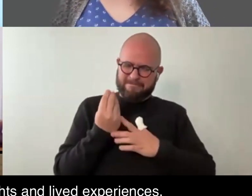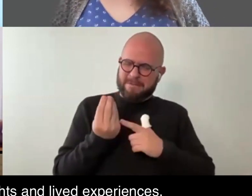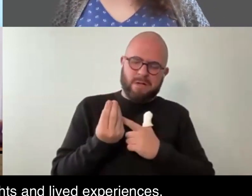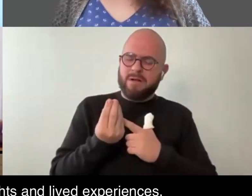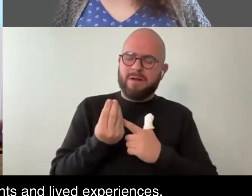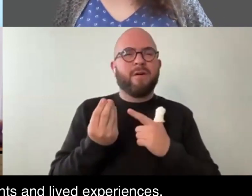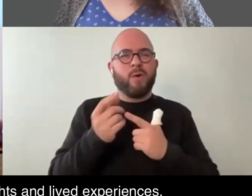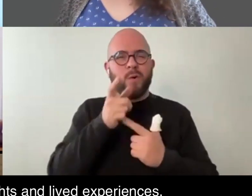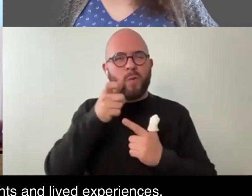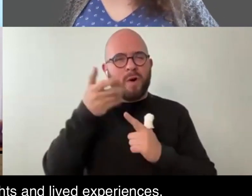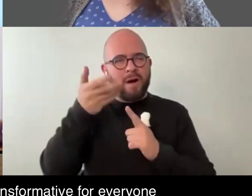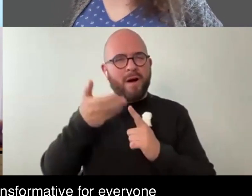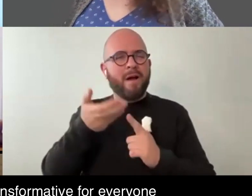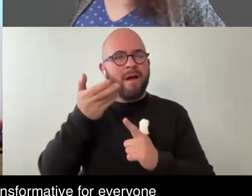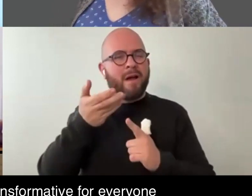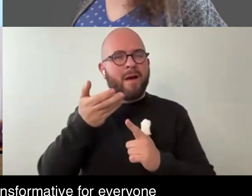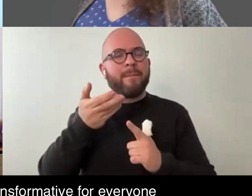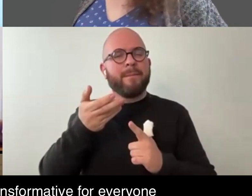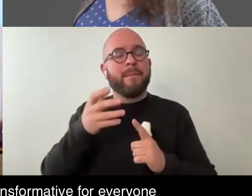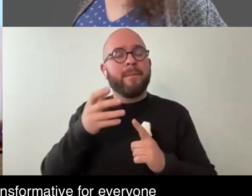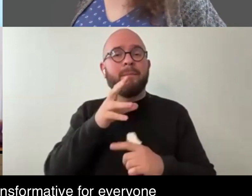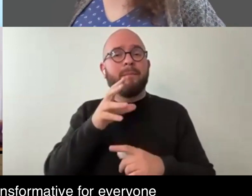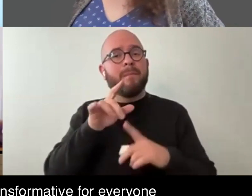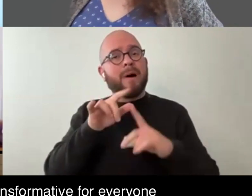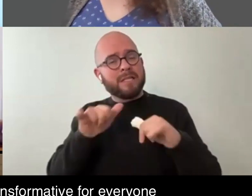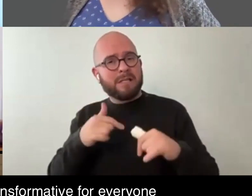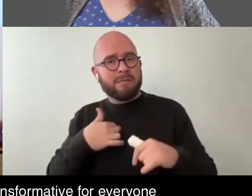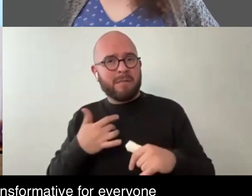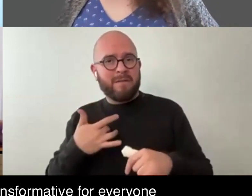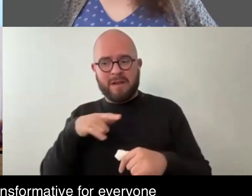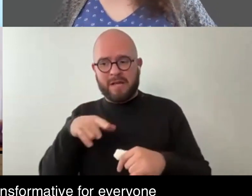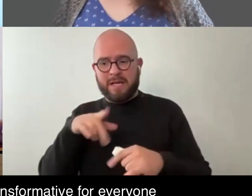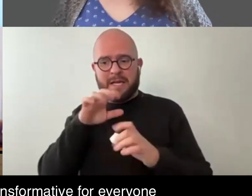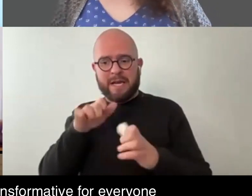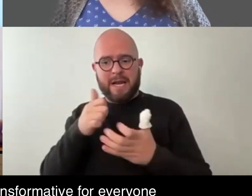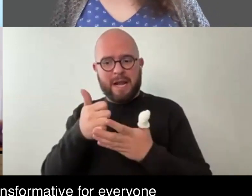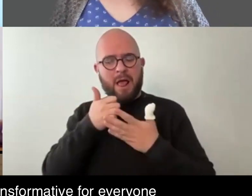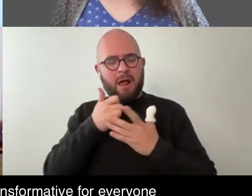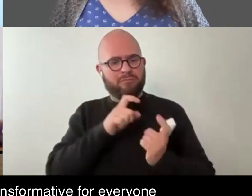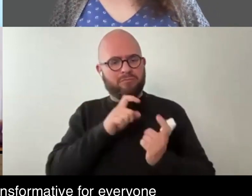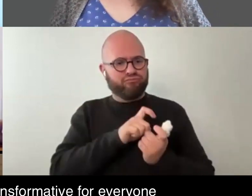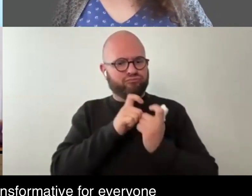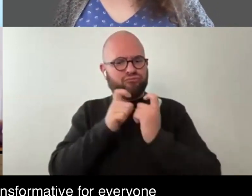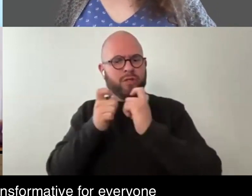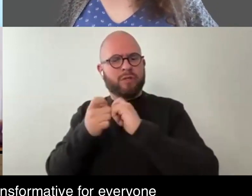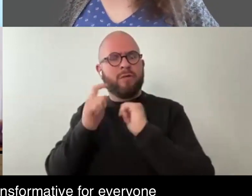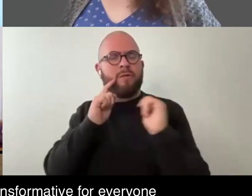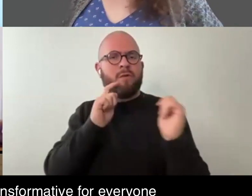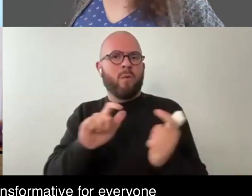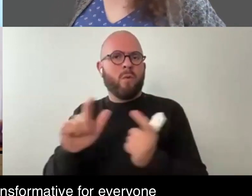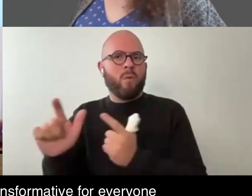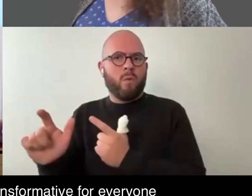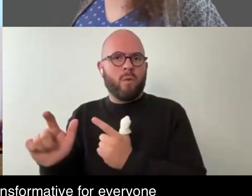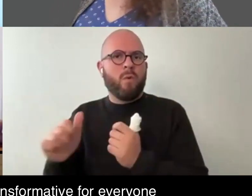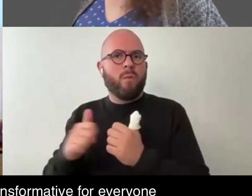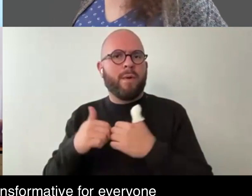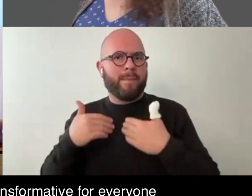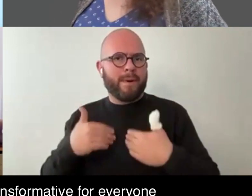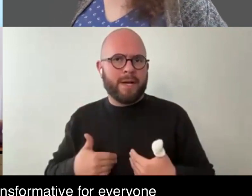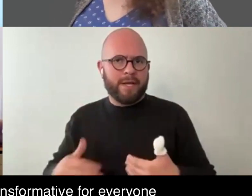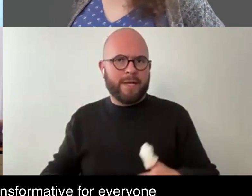I also truly believe that it can be transformative for everyone with a body,